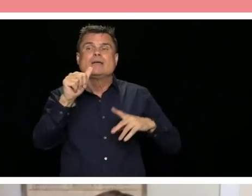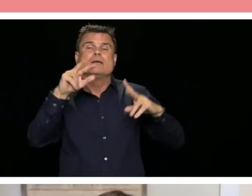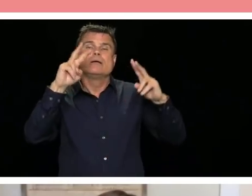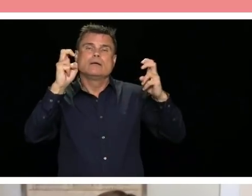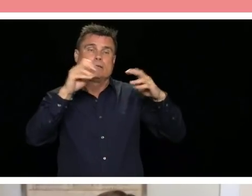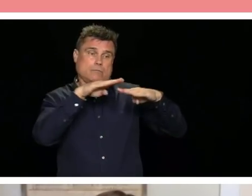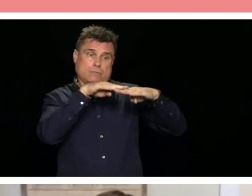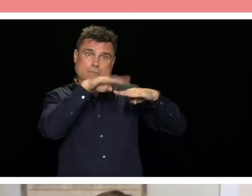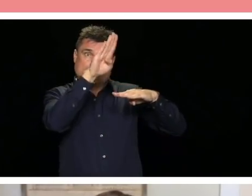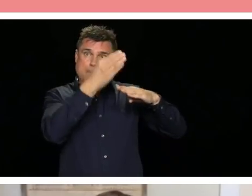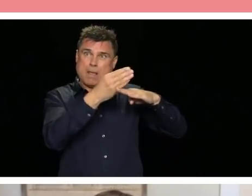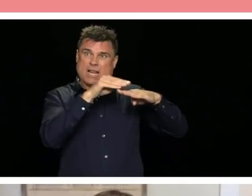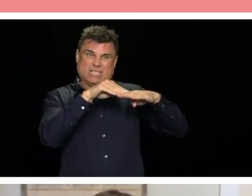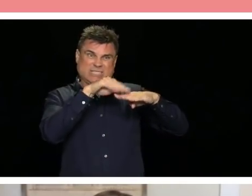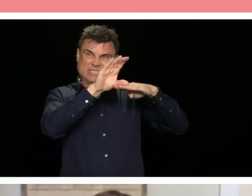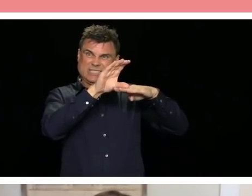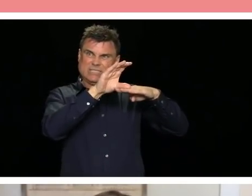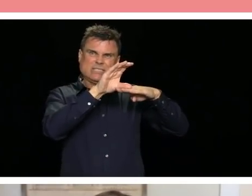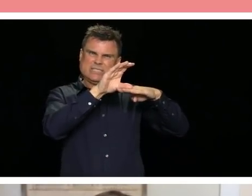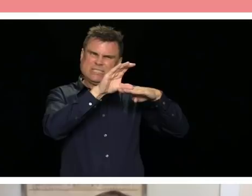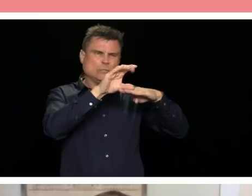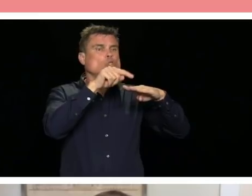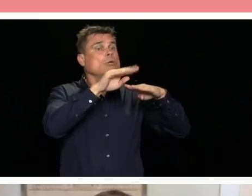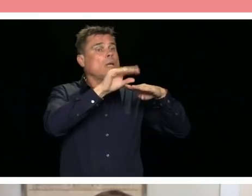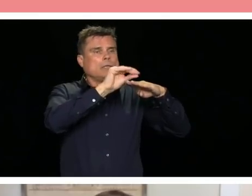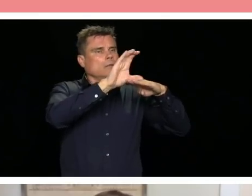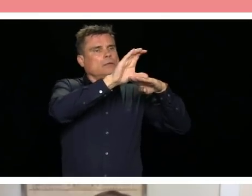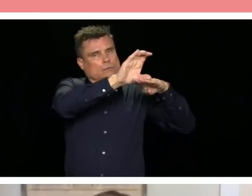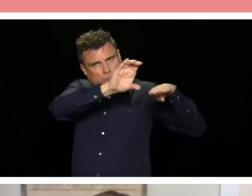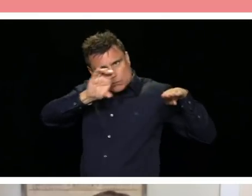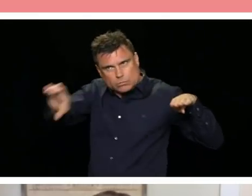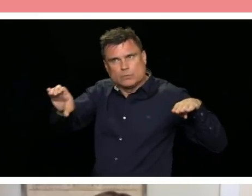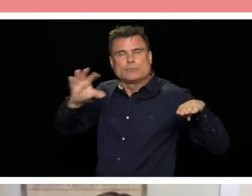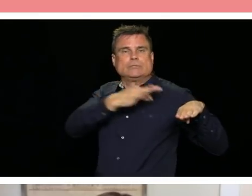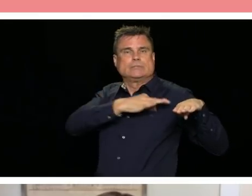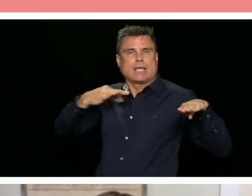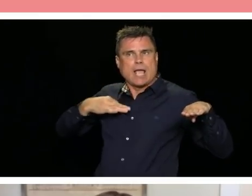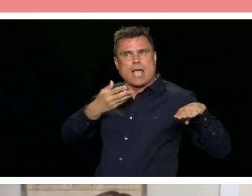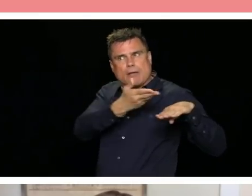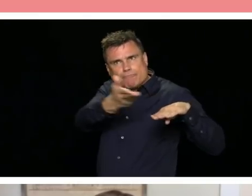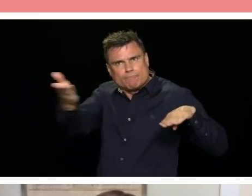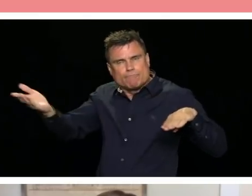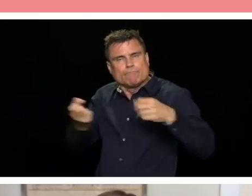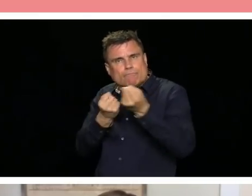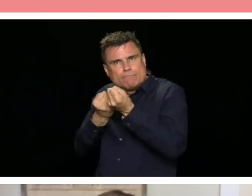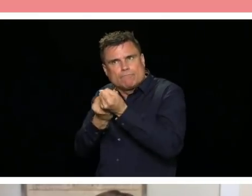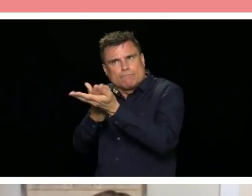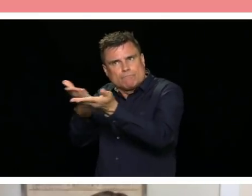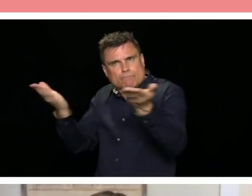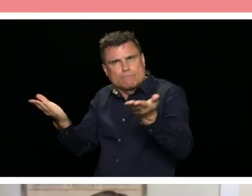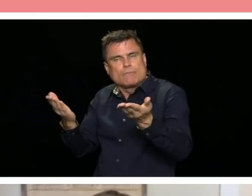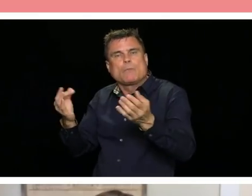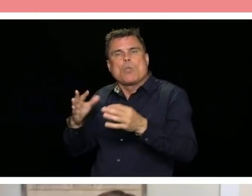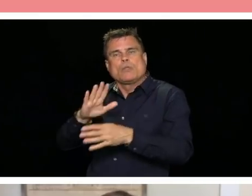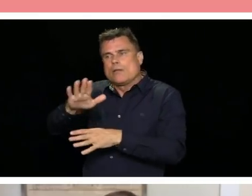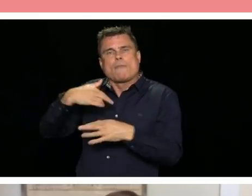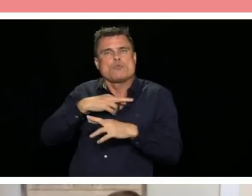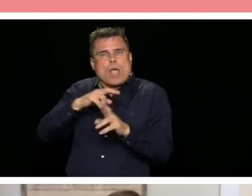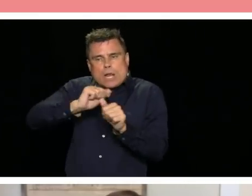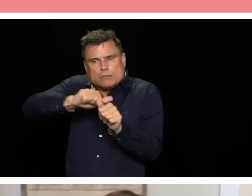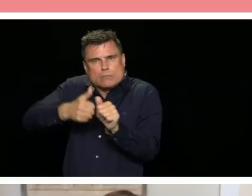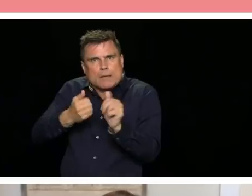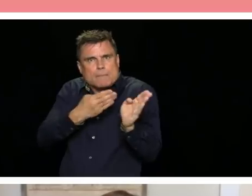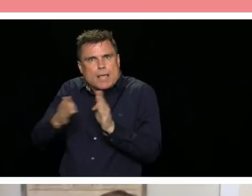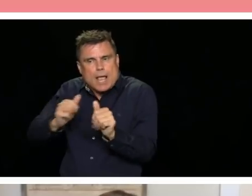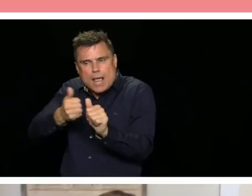make sure they remain safe and being protected. And I know WorkSafe BC has also released guidelines to support workers to continue